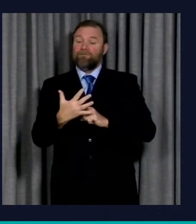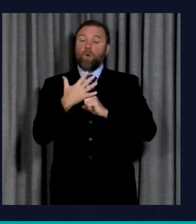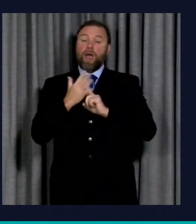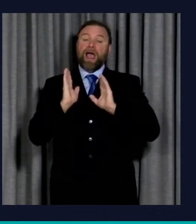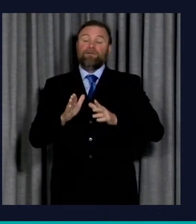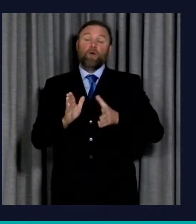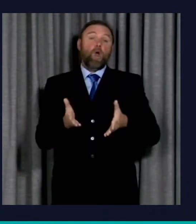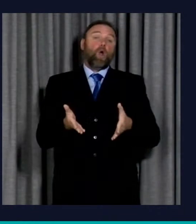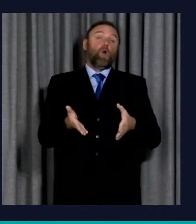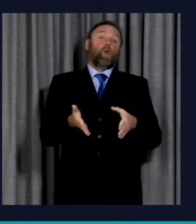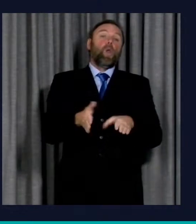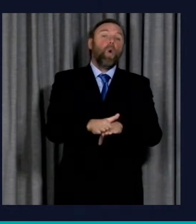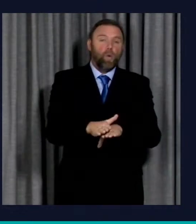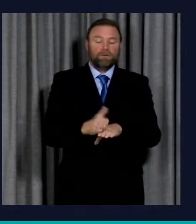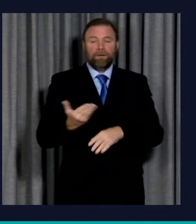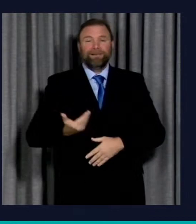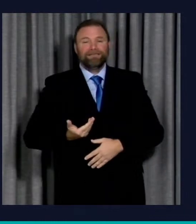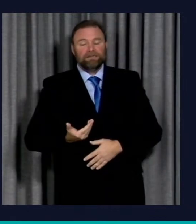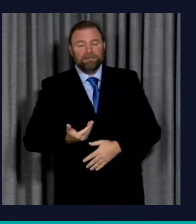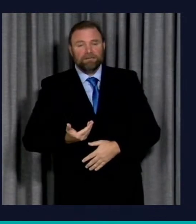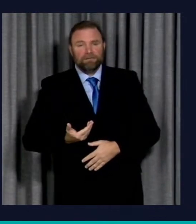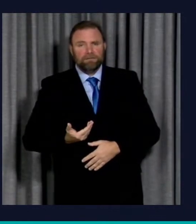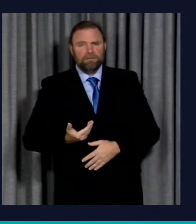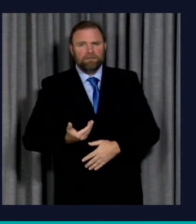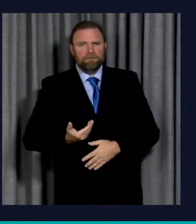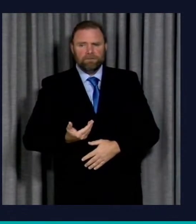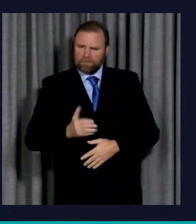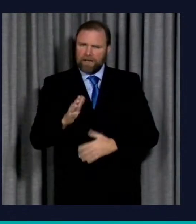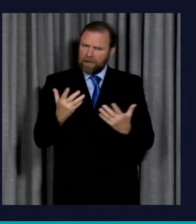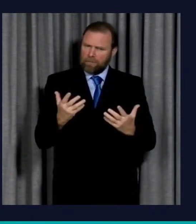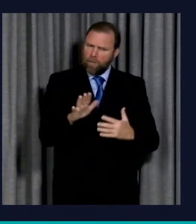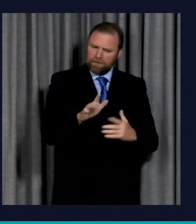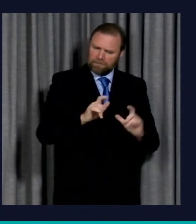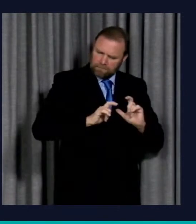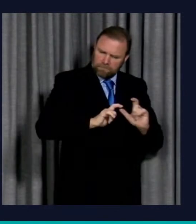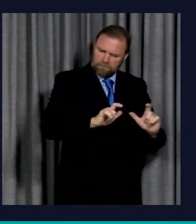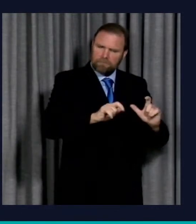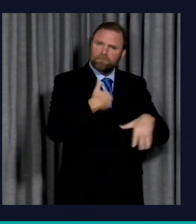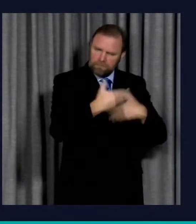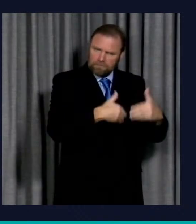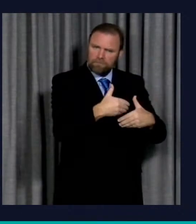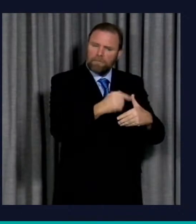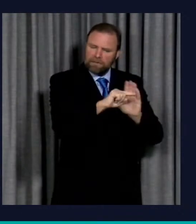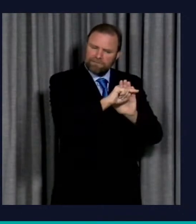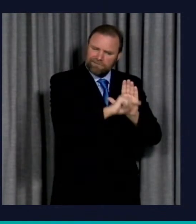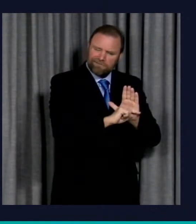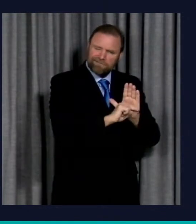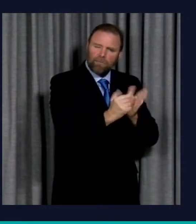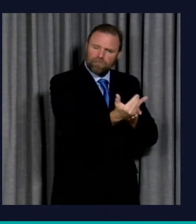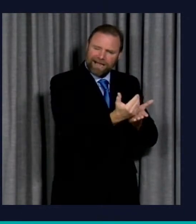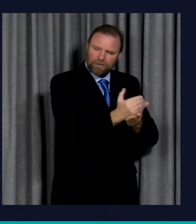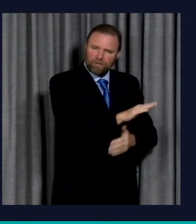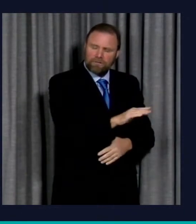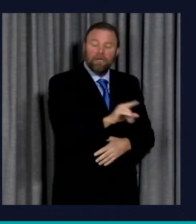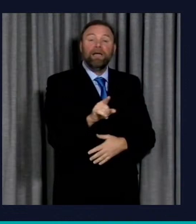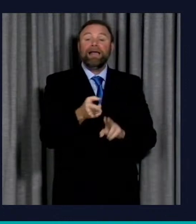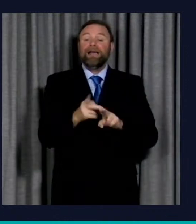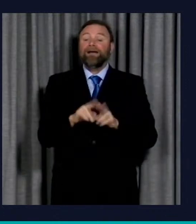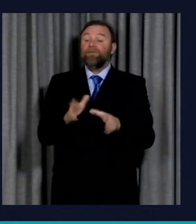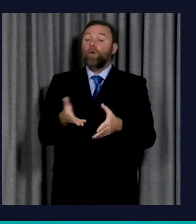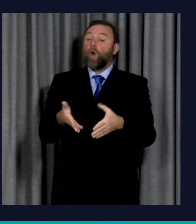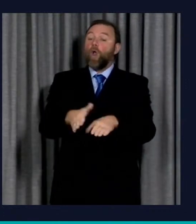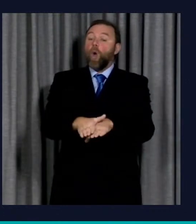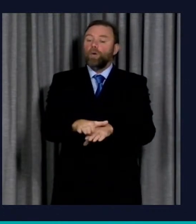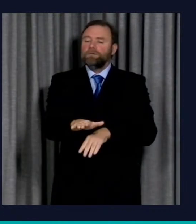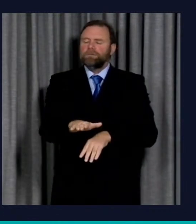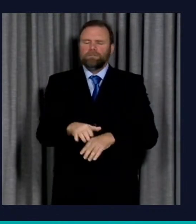businesses rather than allowing them to continue to operate with the protections we've announced today, then that would be beyond the capacity